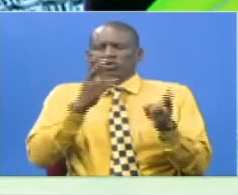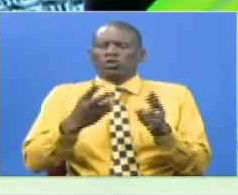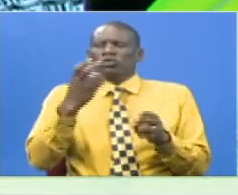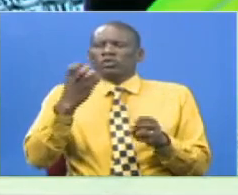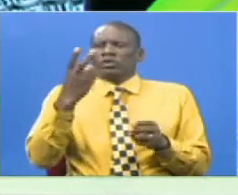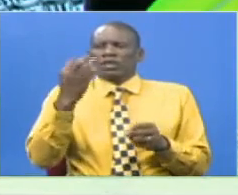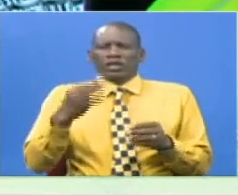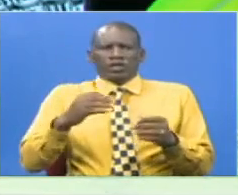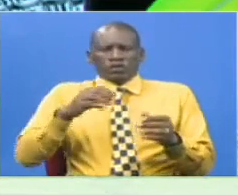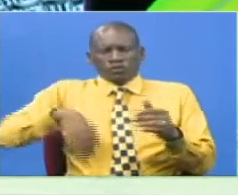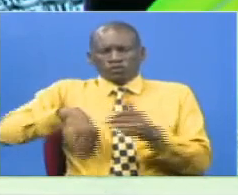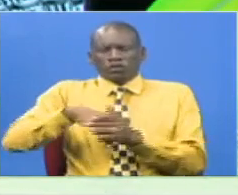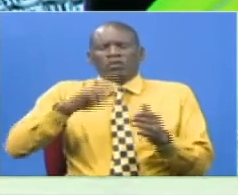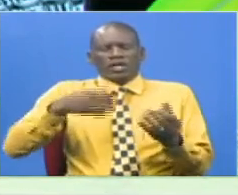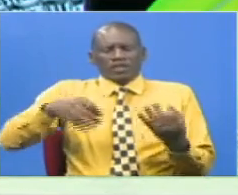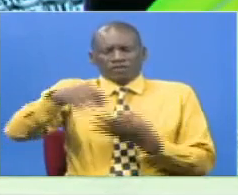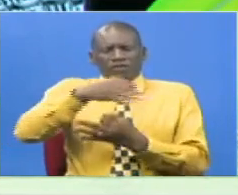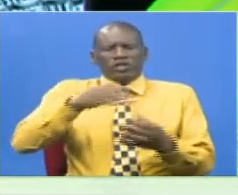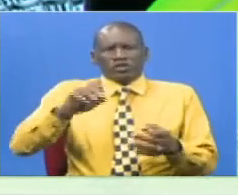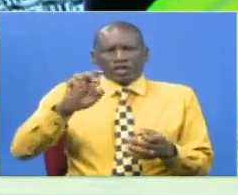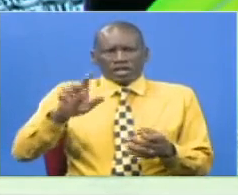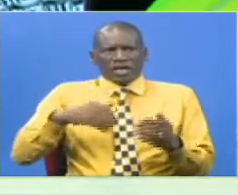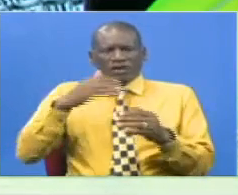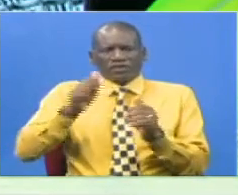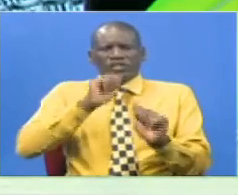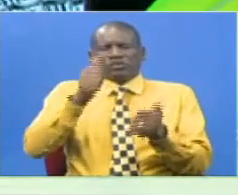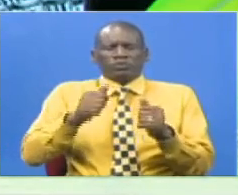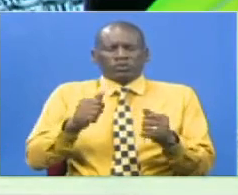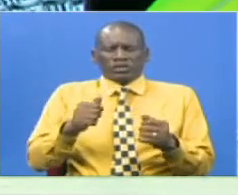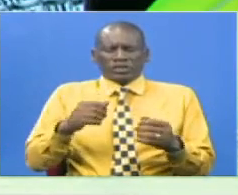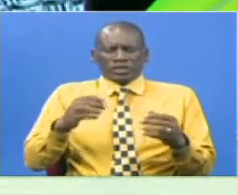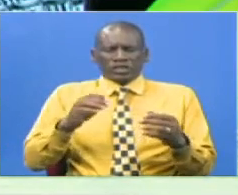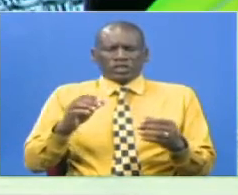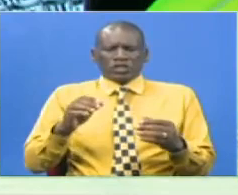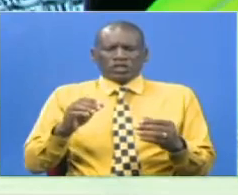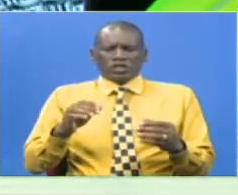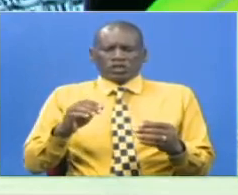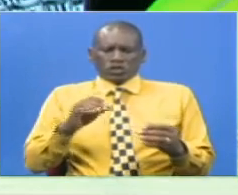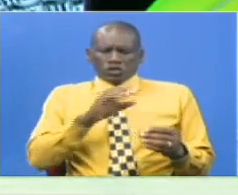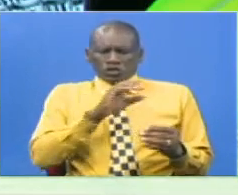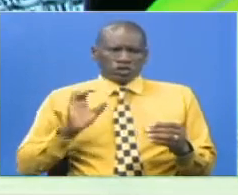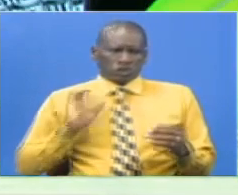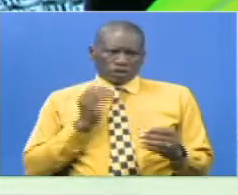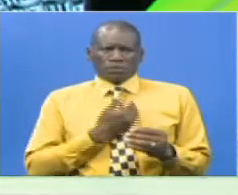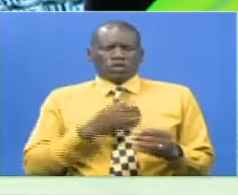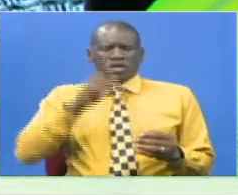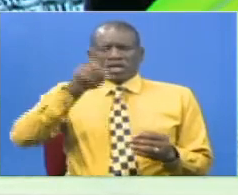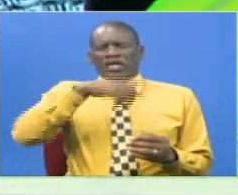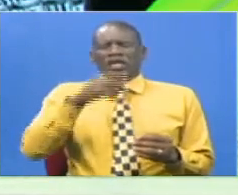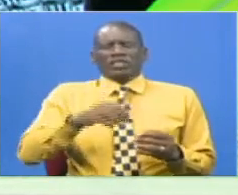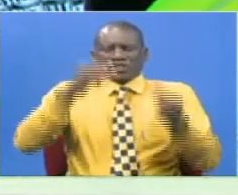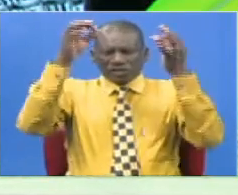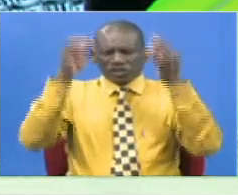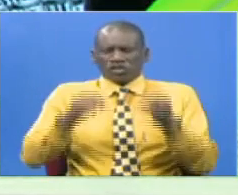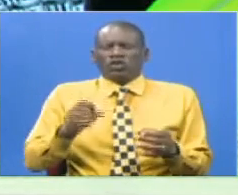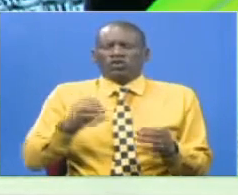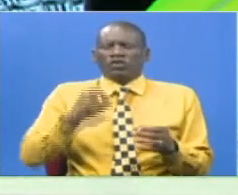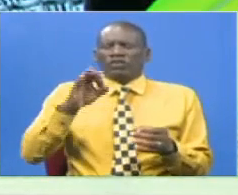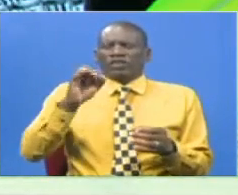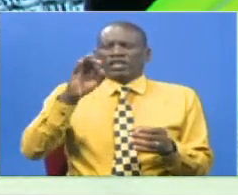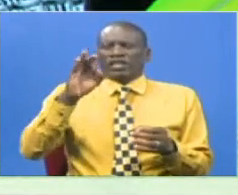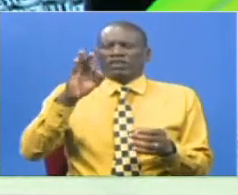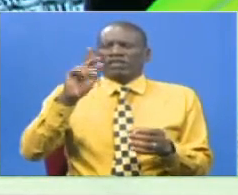2022-2023 Football Kenya Federation Premier League after the Sports Dispute Tribunal quashed the decision of the FKF National Executive